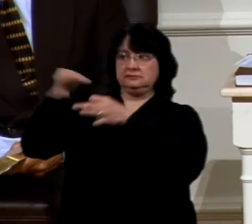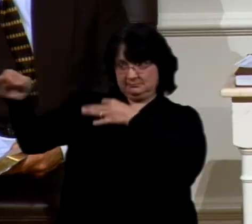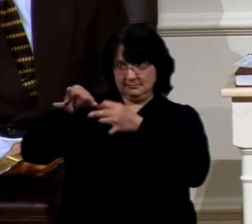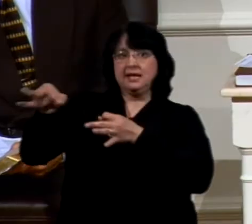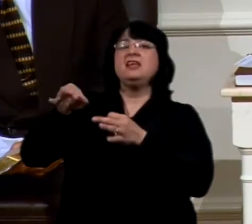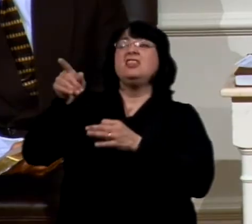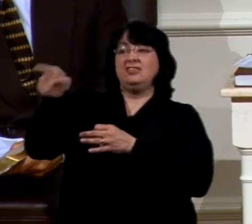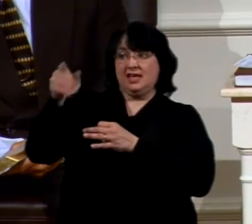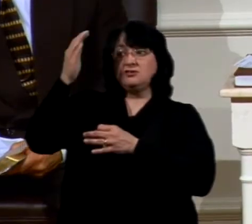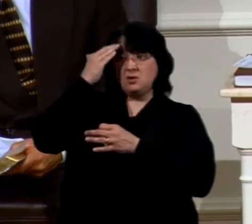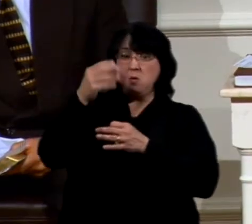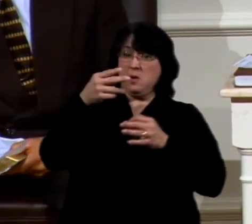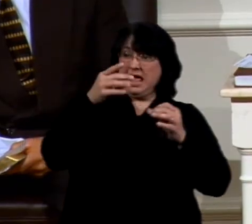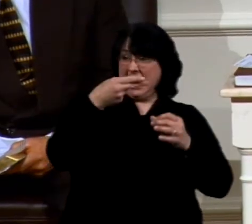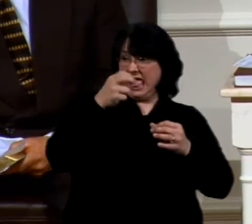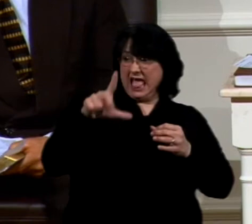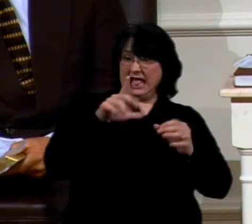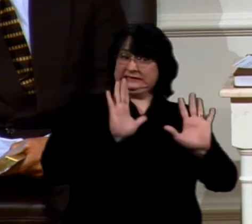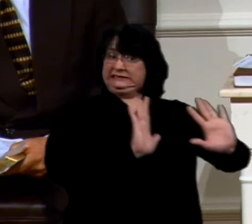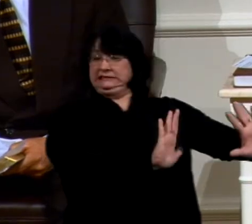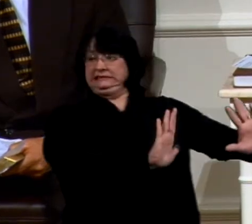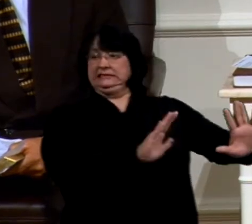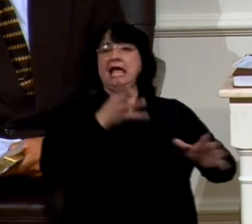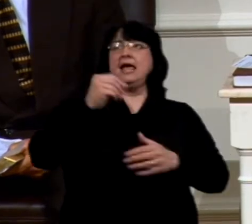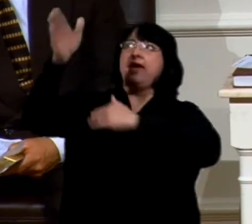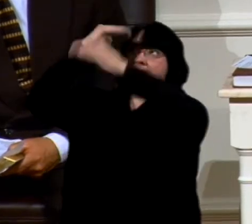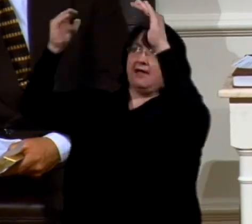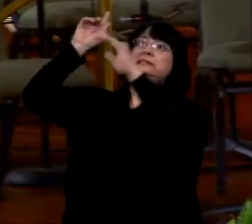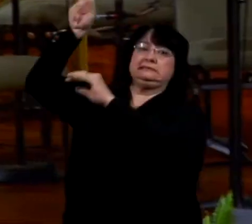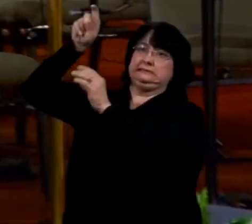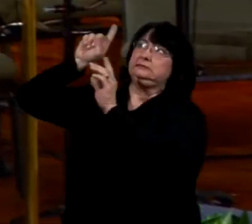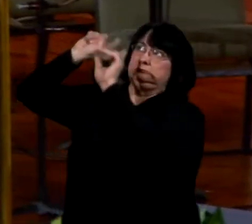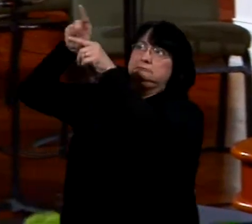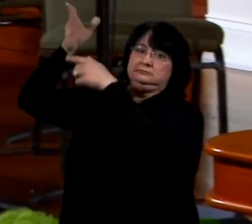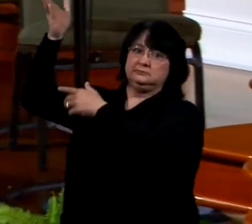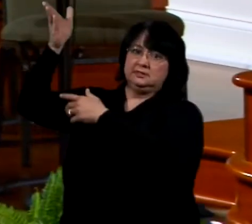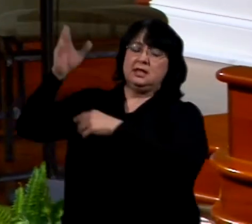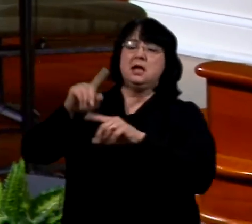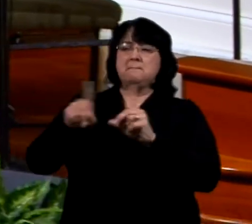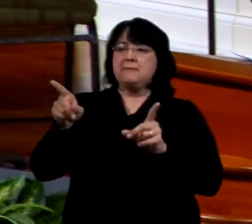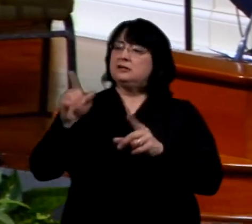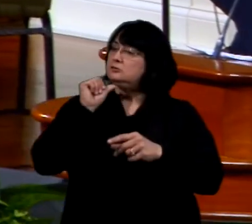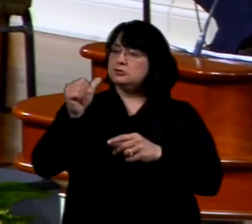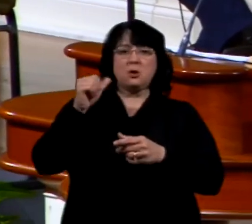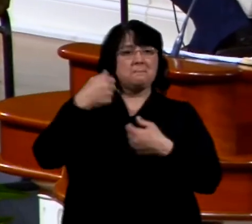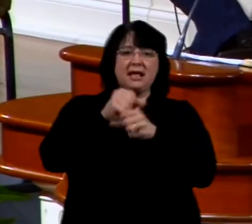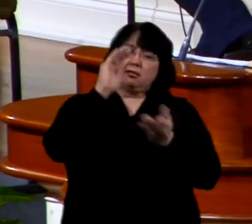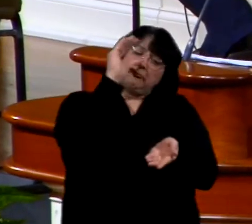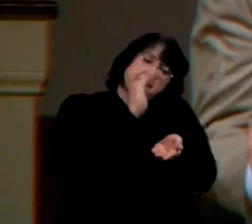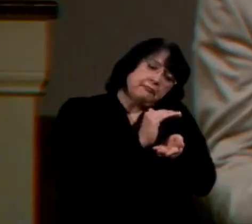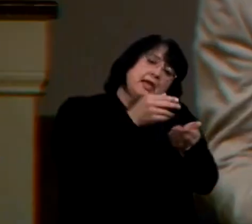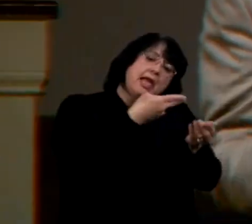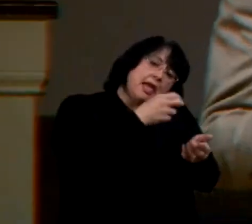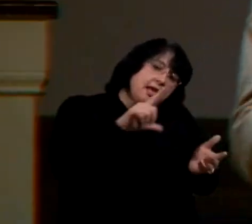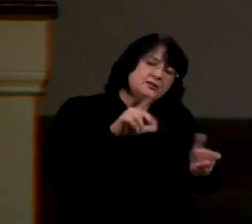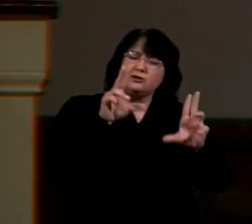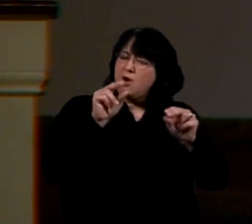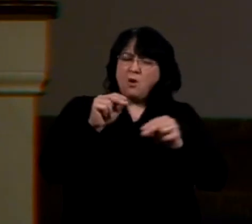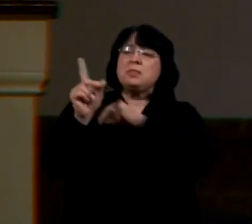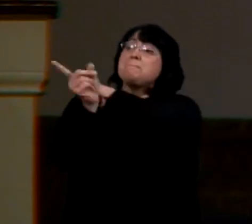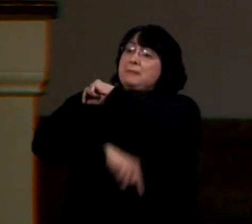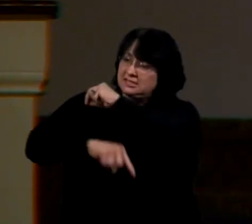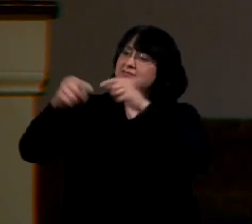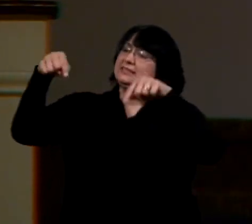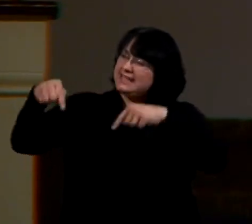shunned and a heaven to be gained. Don't minimize the punishment, the penalty. The wages of sin is death. Joe,